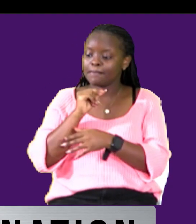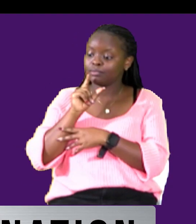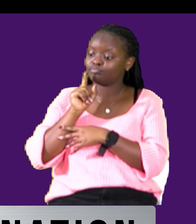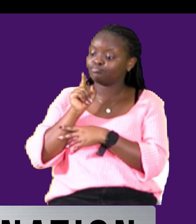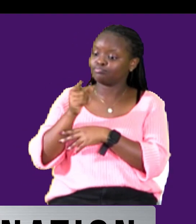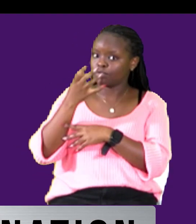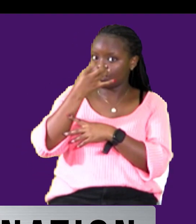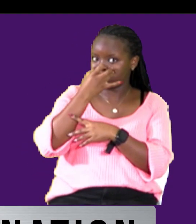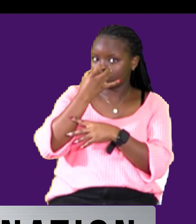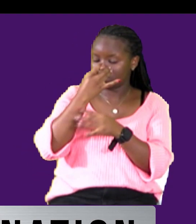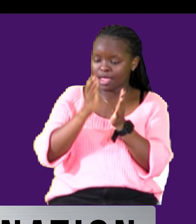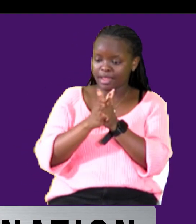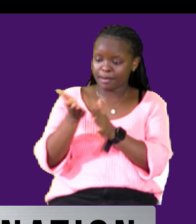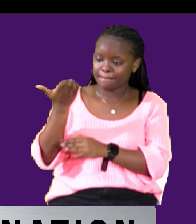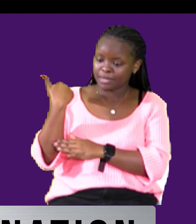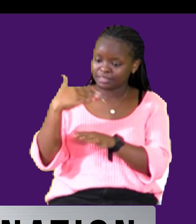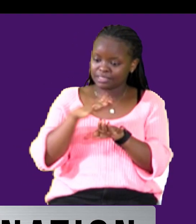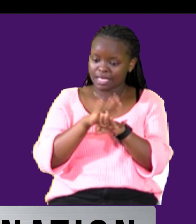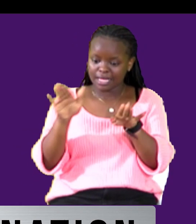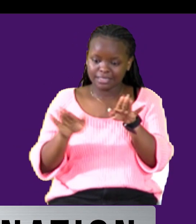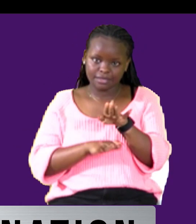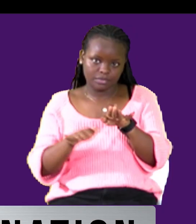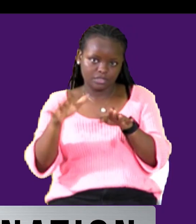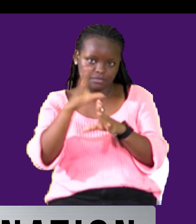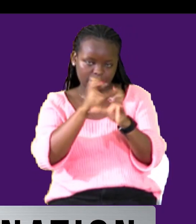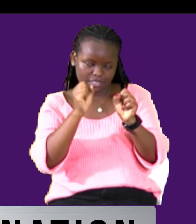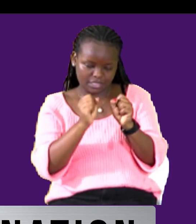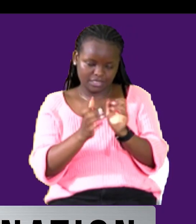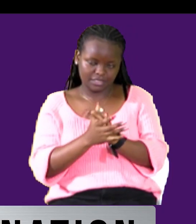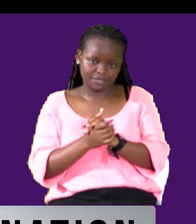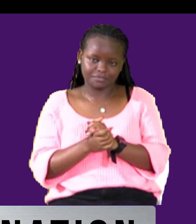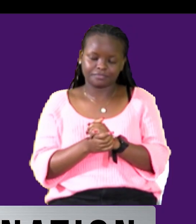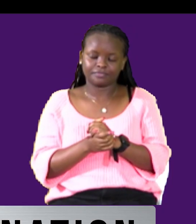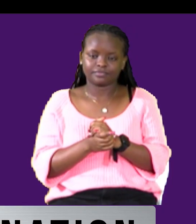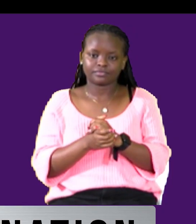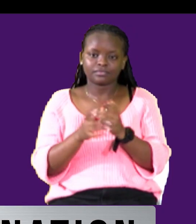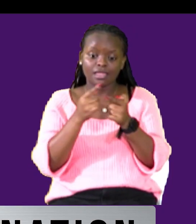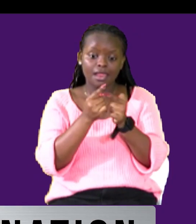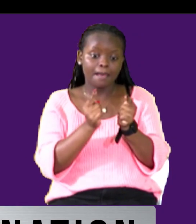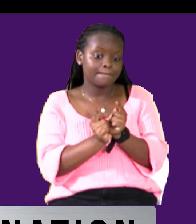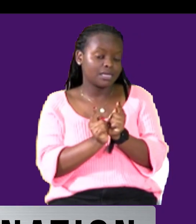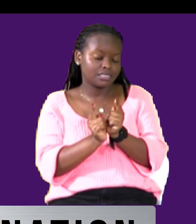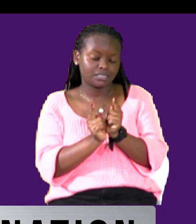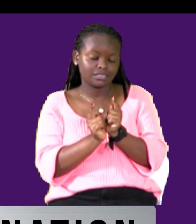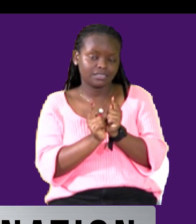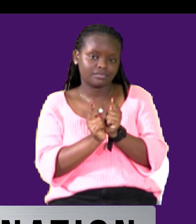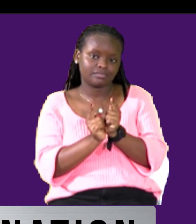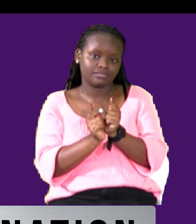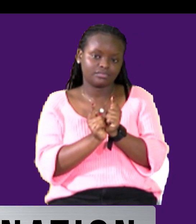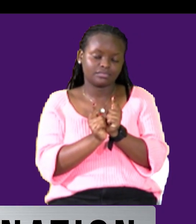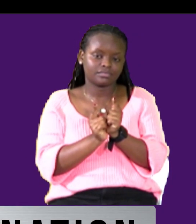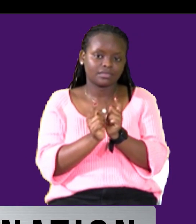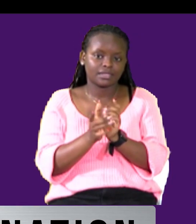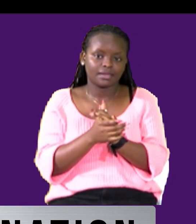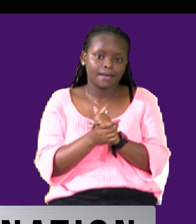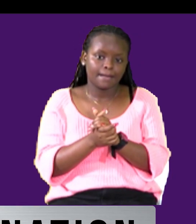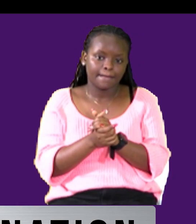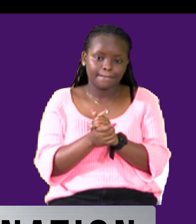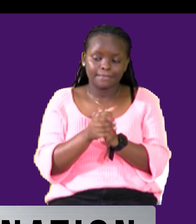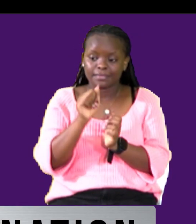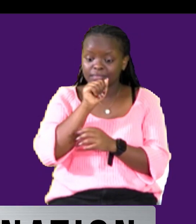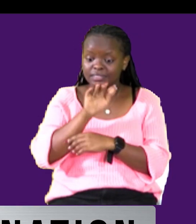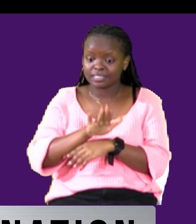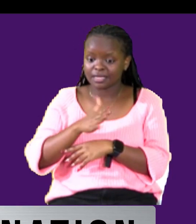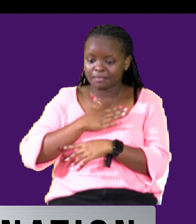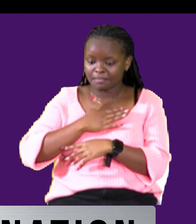his former deputy. Okay. Yeah. But like my son has